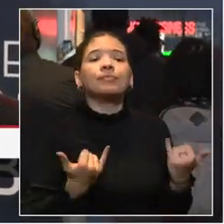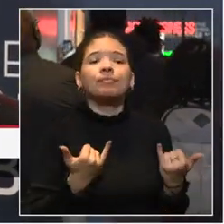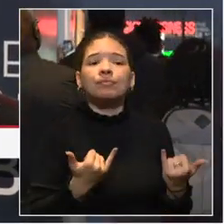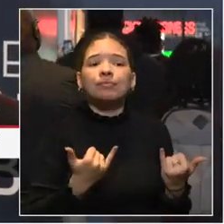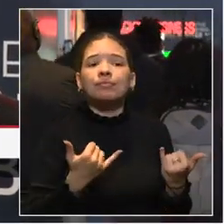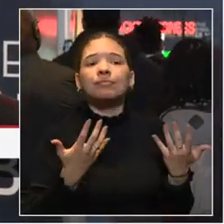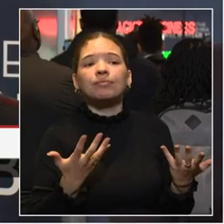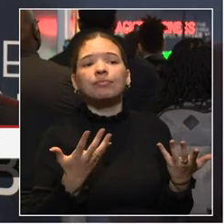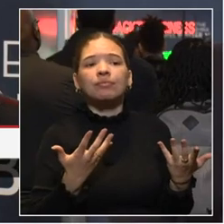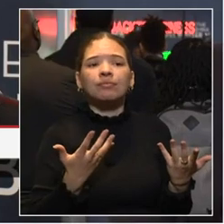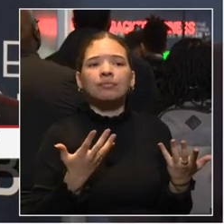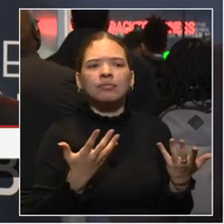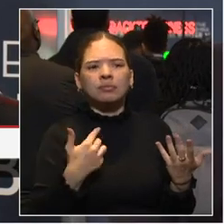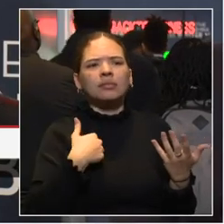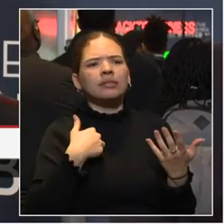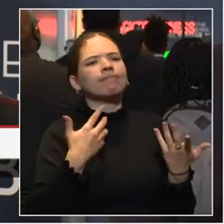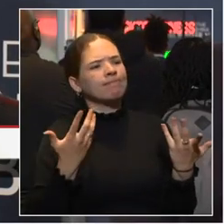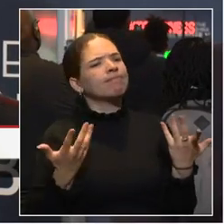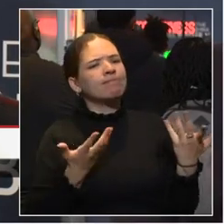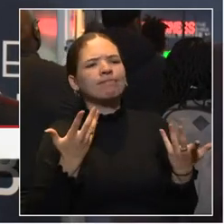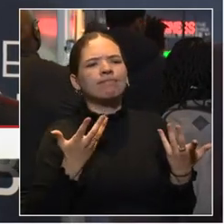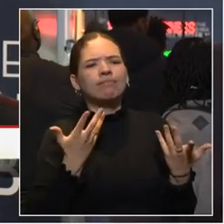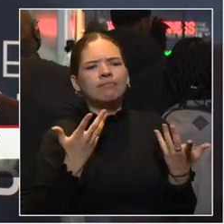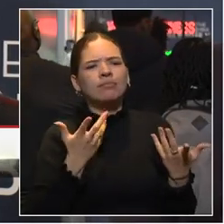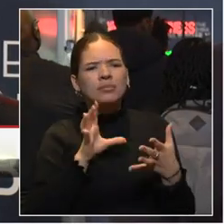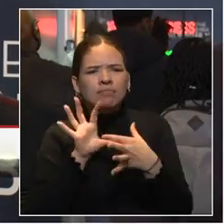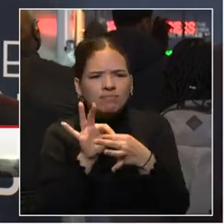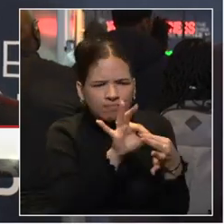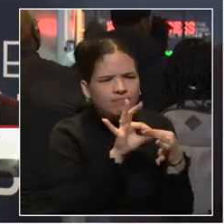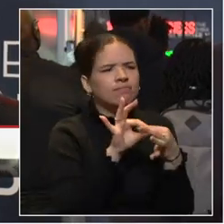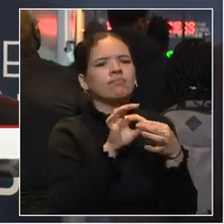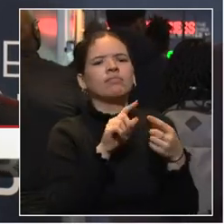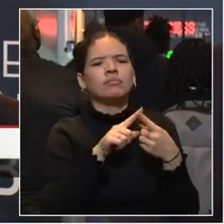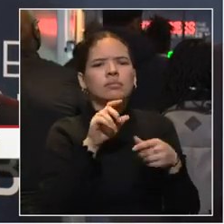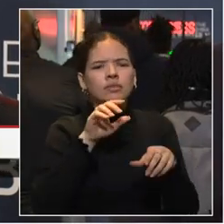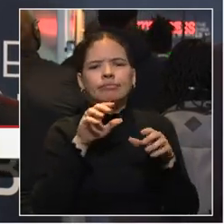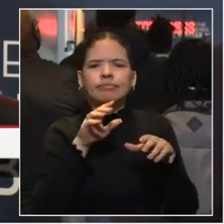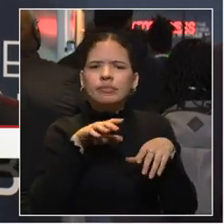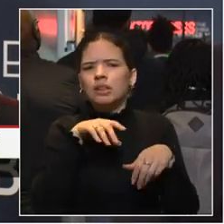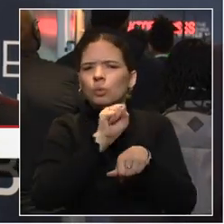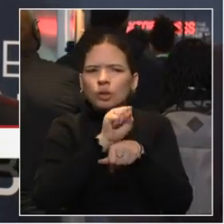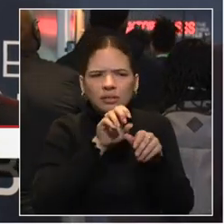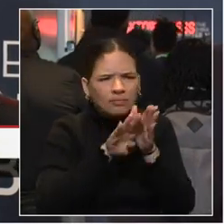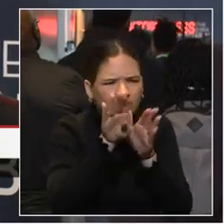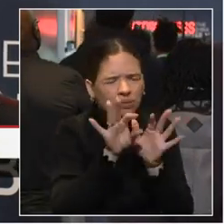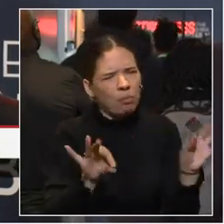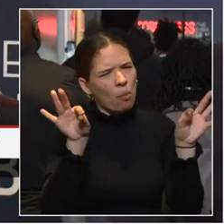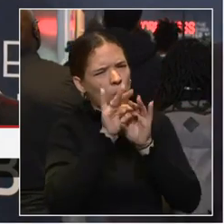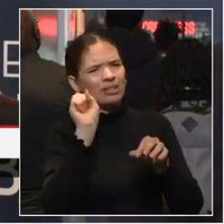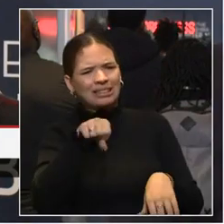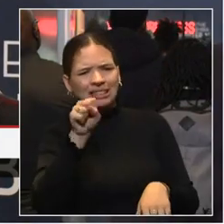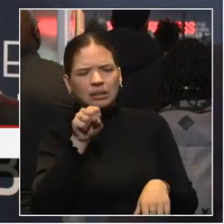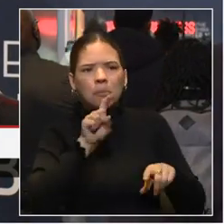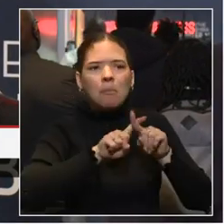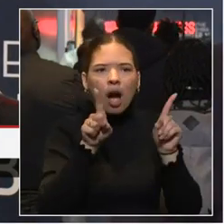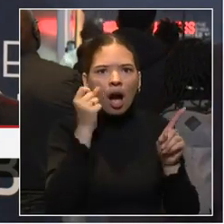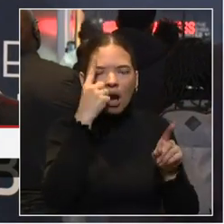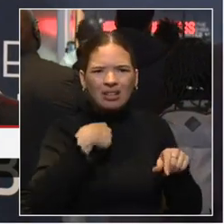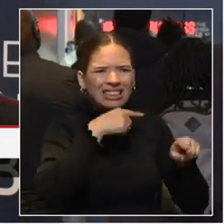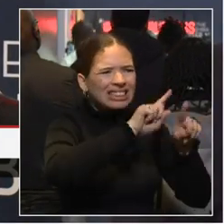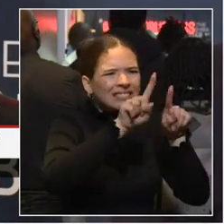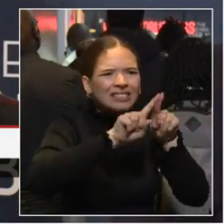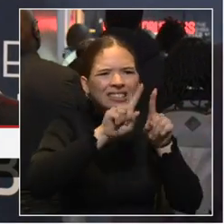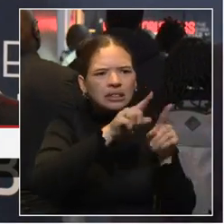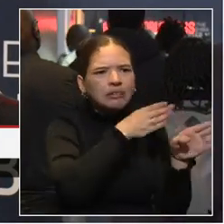And, of course you get the workforce experience, but you have a whole, range of different industries within that,